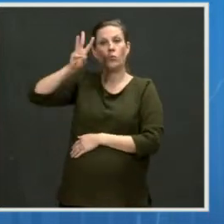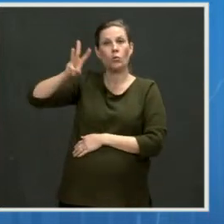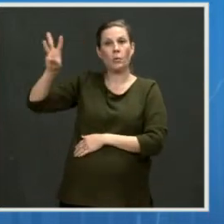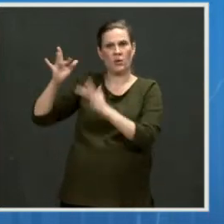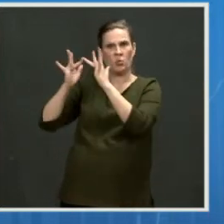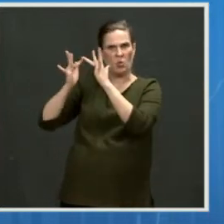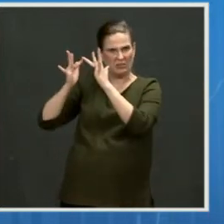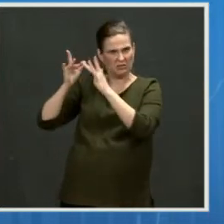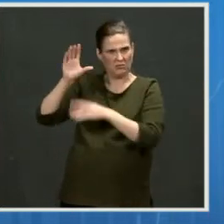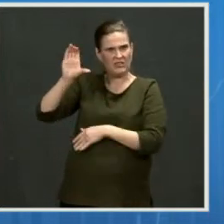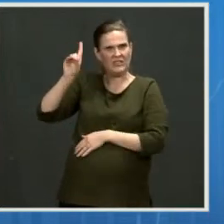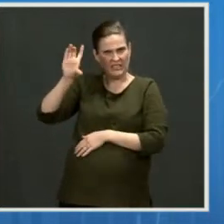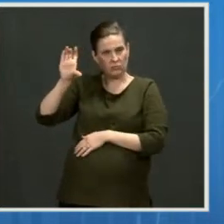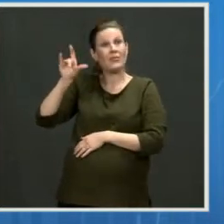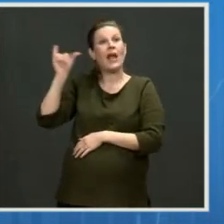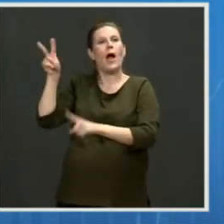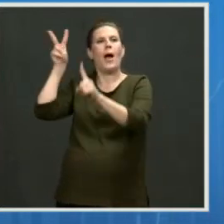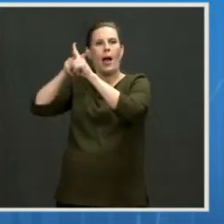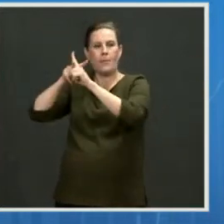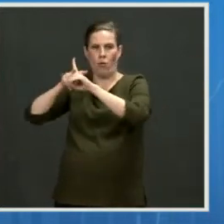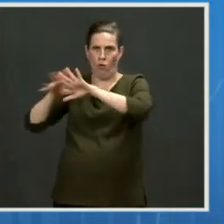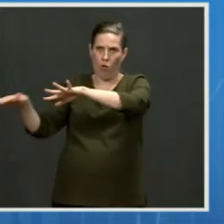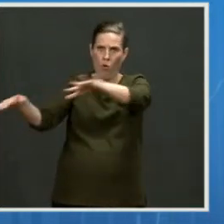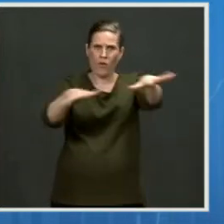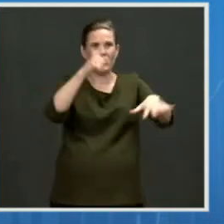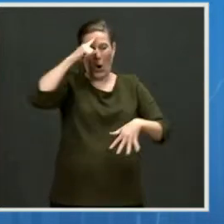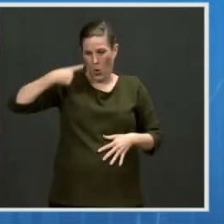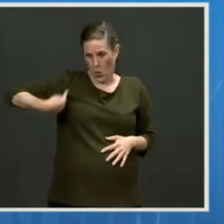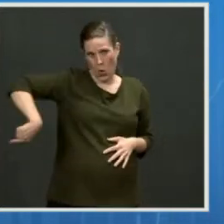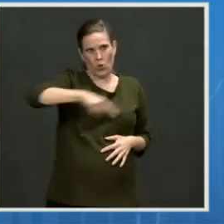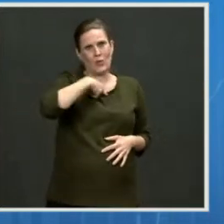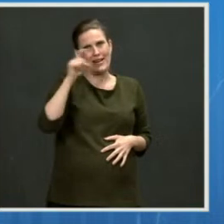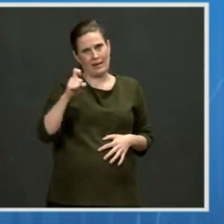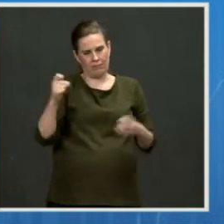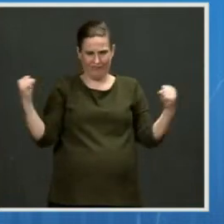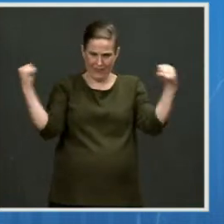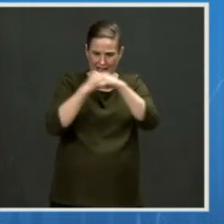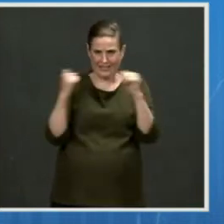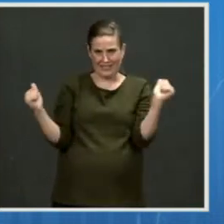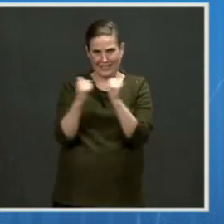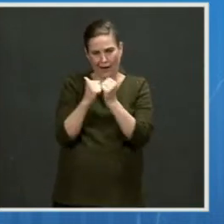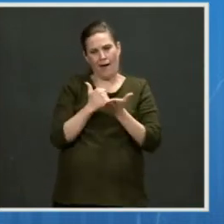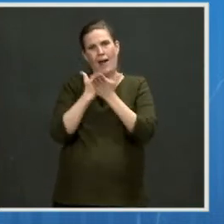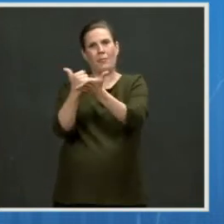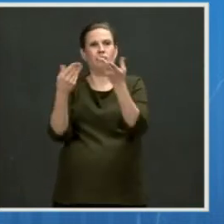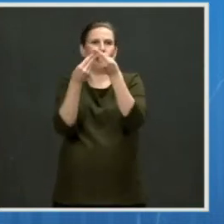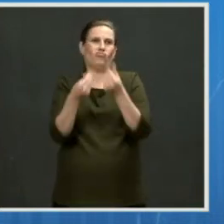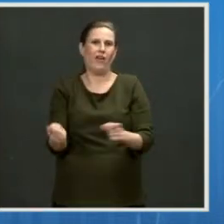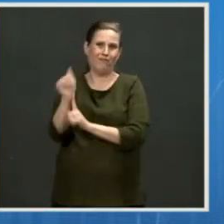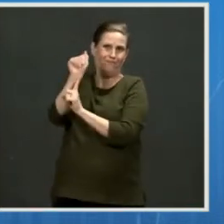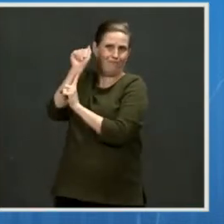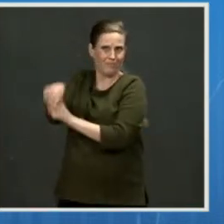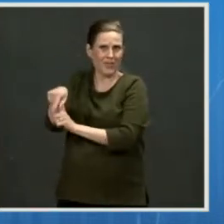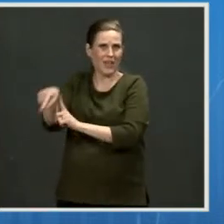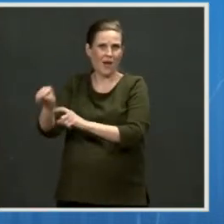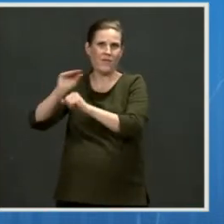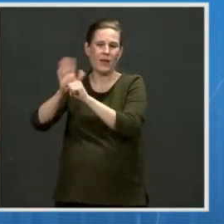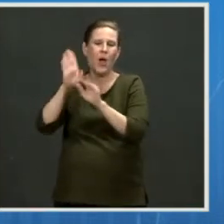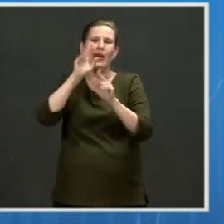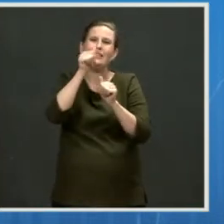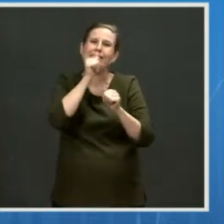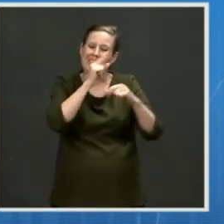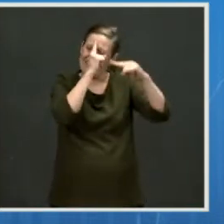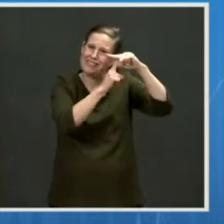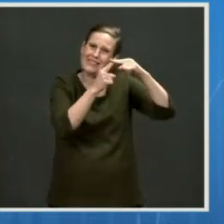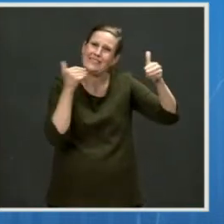this solution. Thank you for hanging in there with us for just a little bit longer and for doing your part to help others.